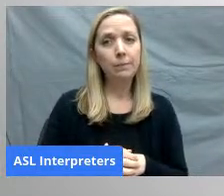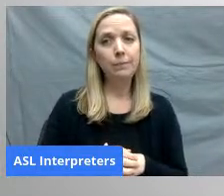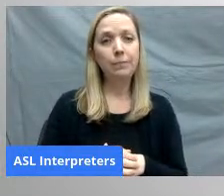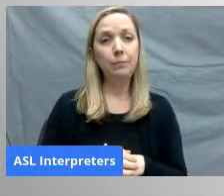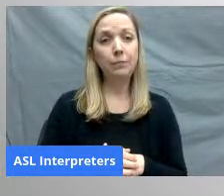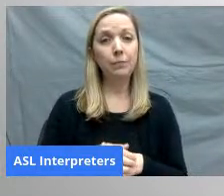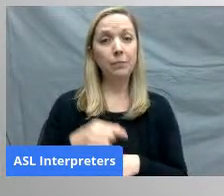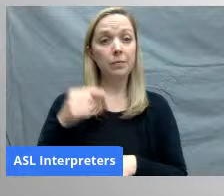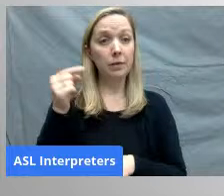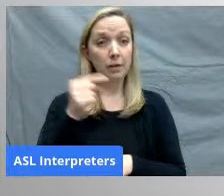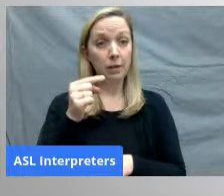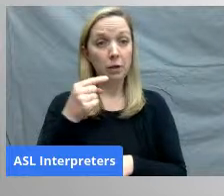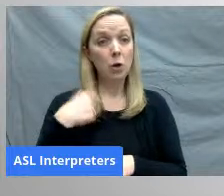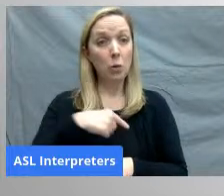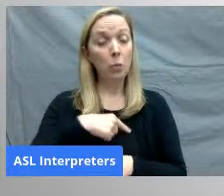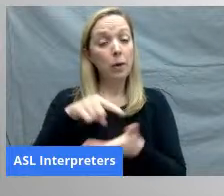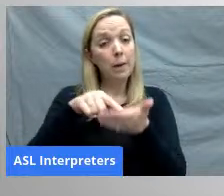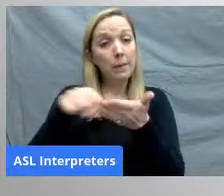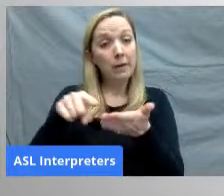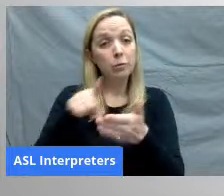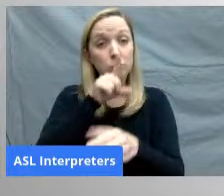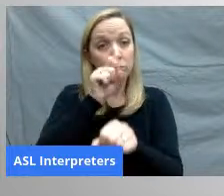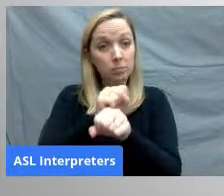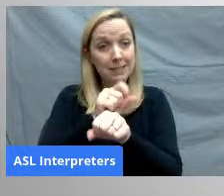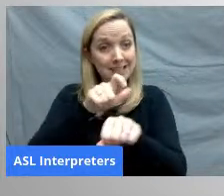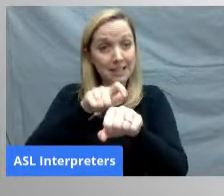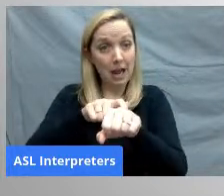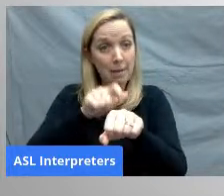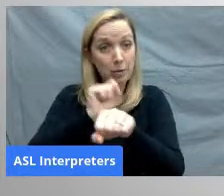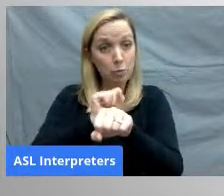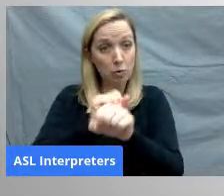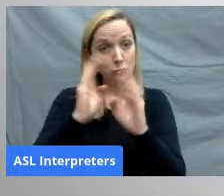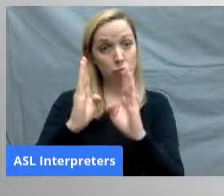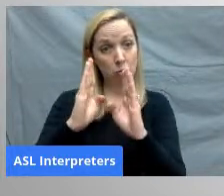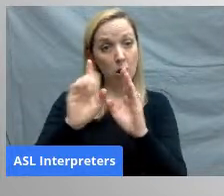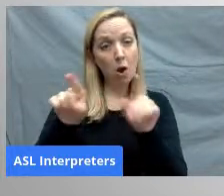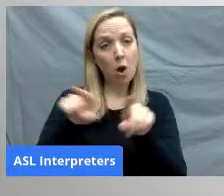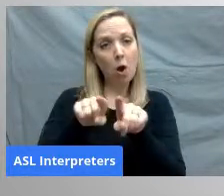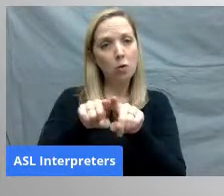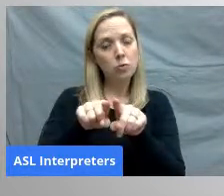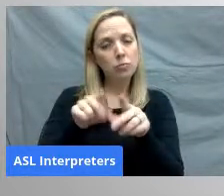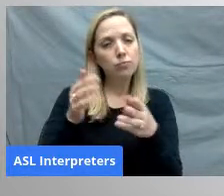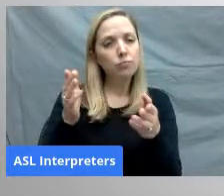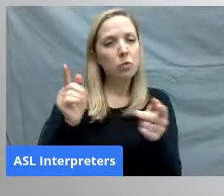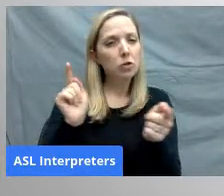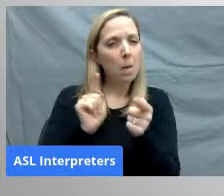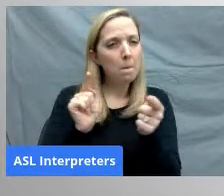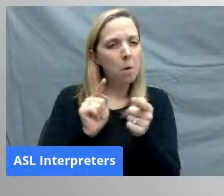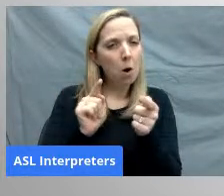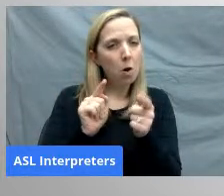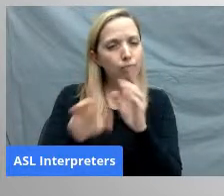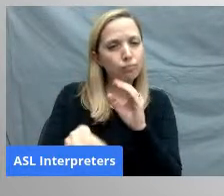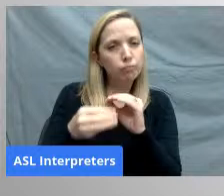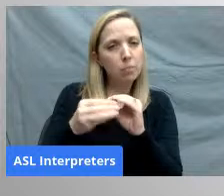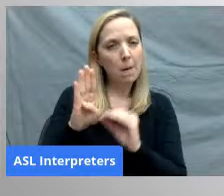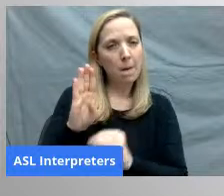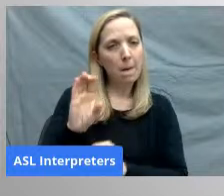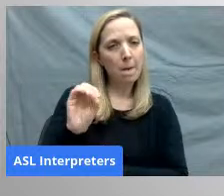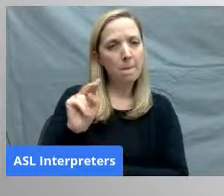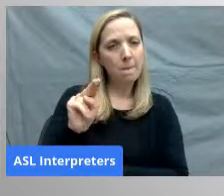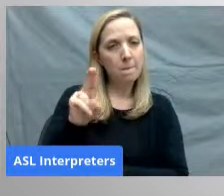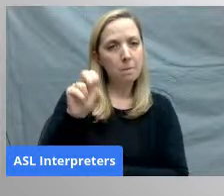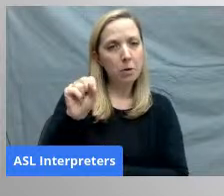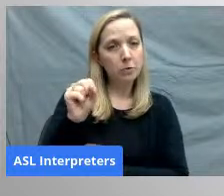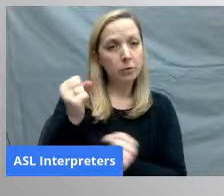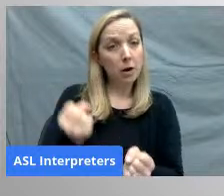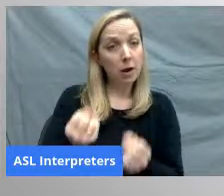compensating them for the actual time that's worked, and then also giving a small bonus for, I guess, the number of days that they work in a